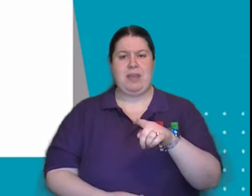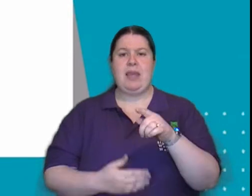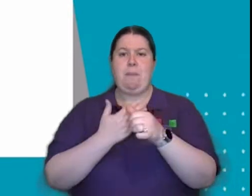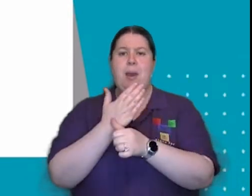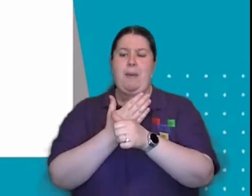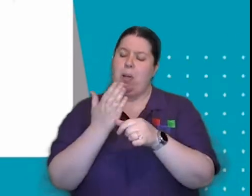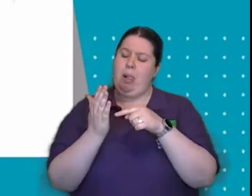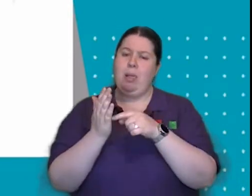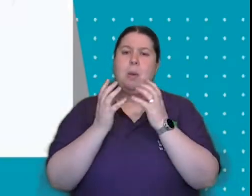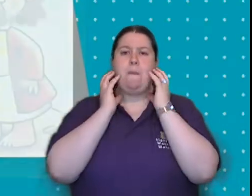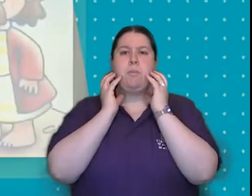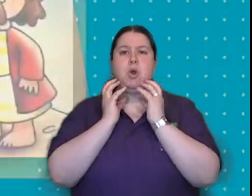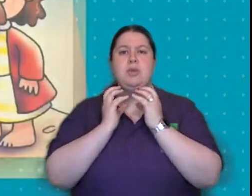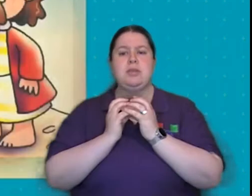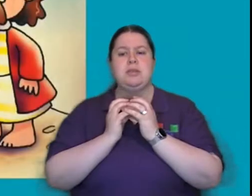Moses and the 10 plagues.